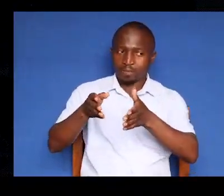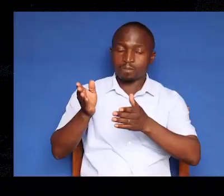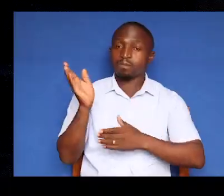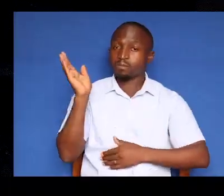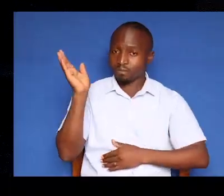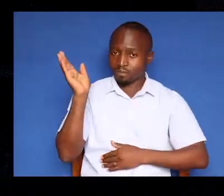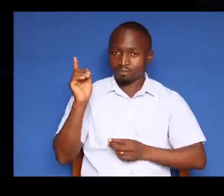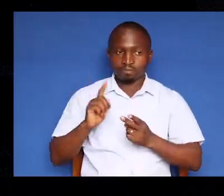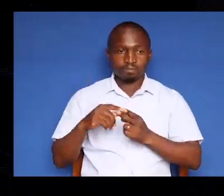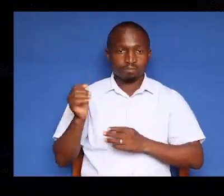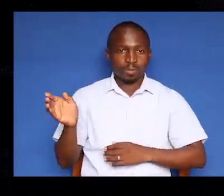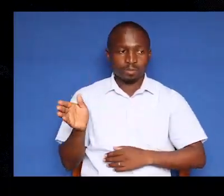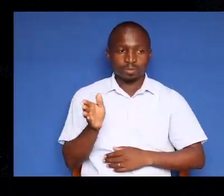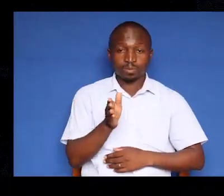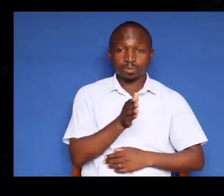And let's see